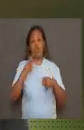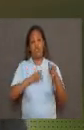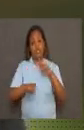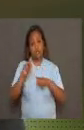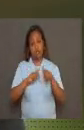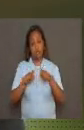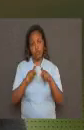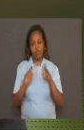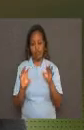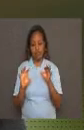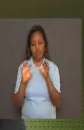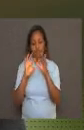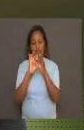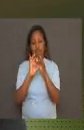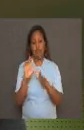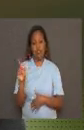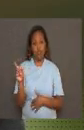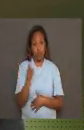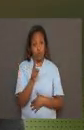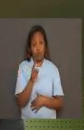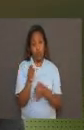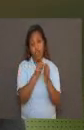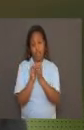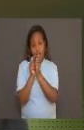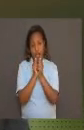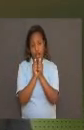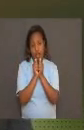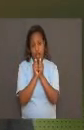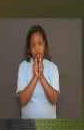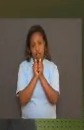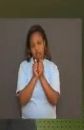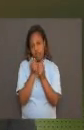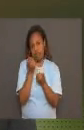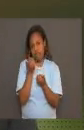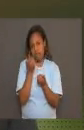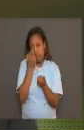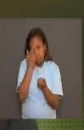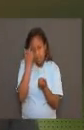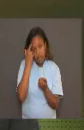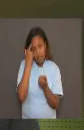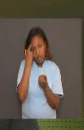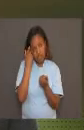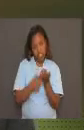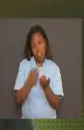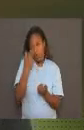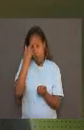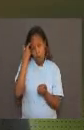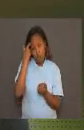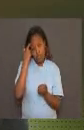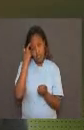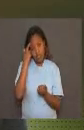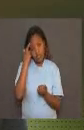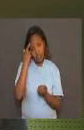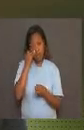be united for a common cause. This cause